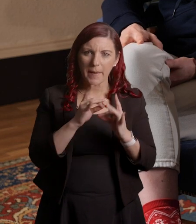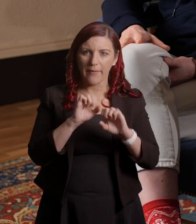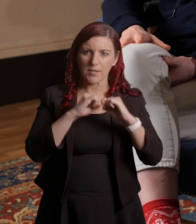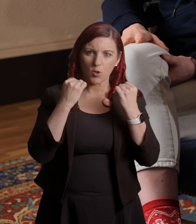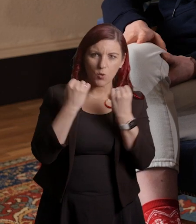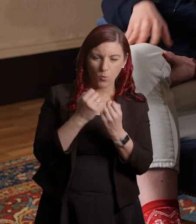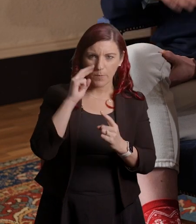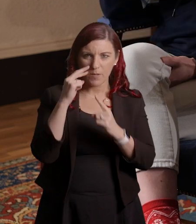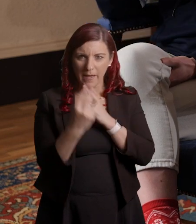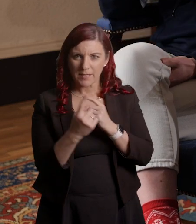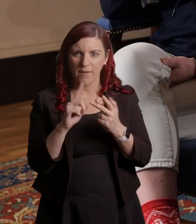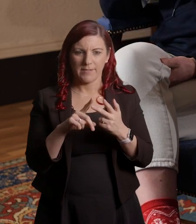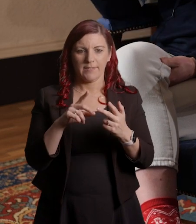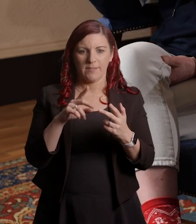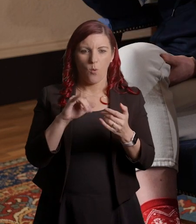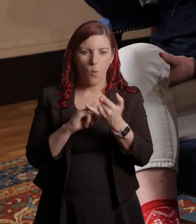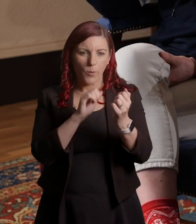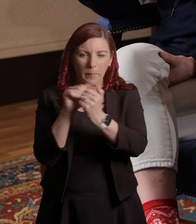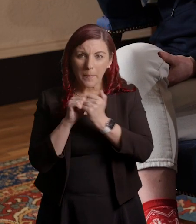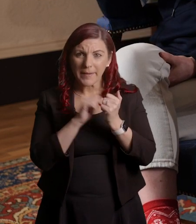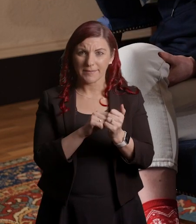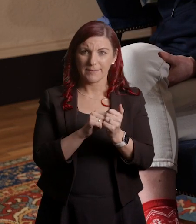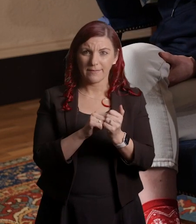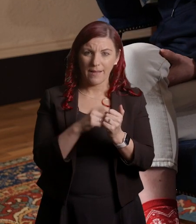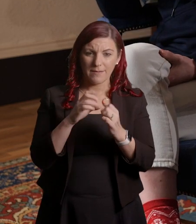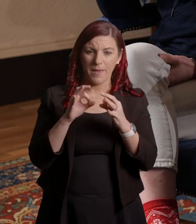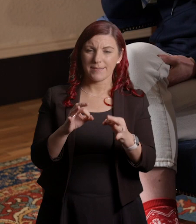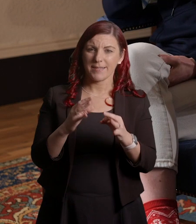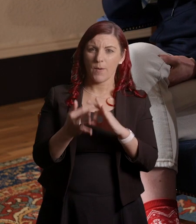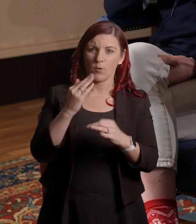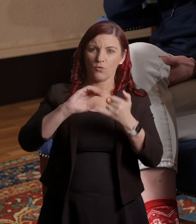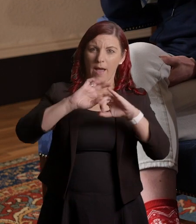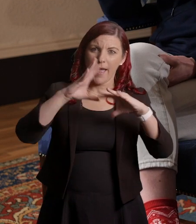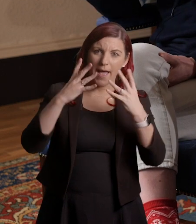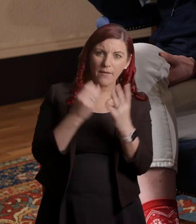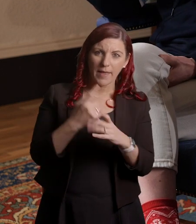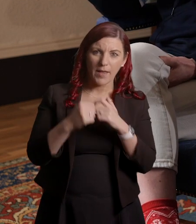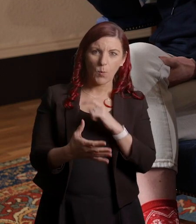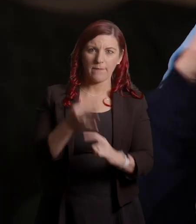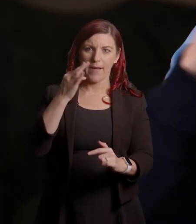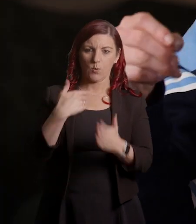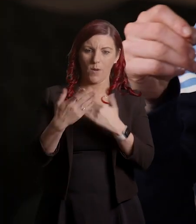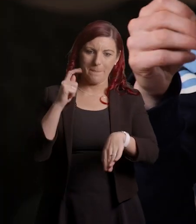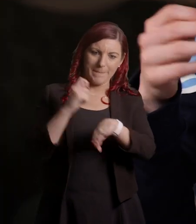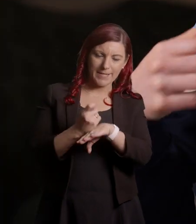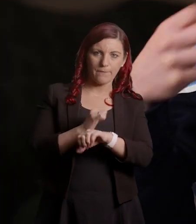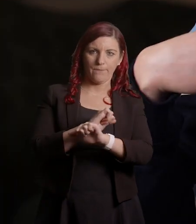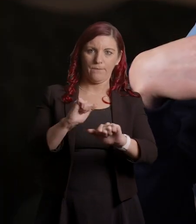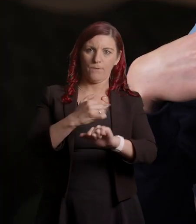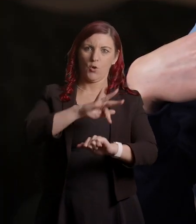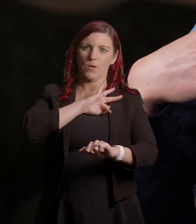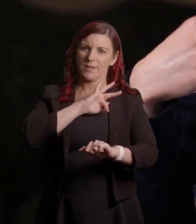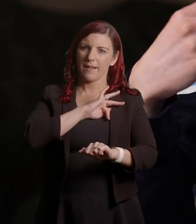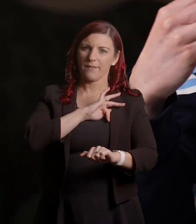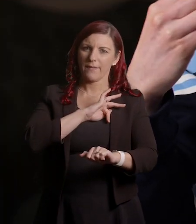make and the social side of it and the skills you pick up regardless of what it is, I think if you try everything, you'll find what best